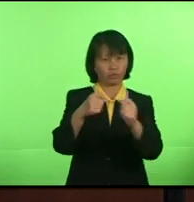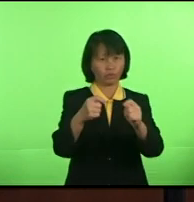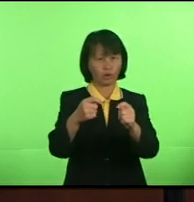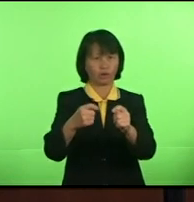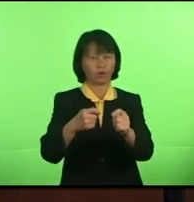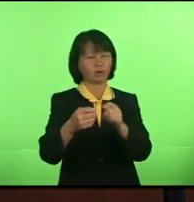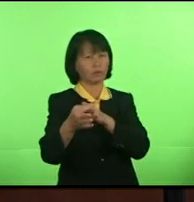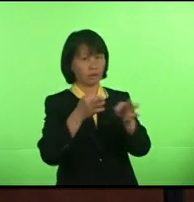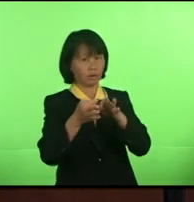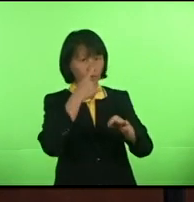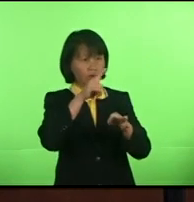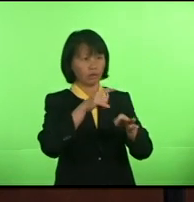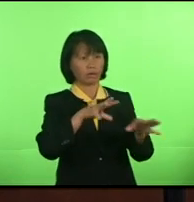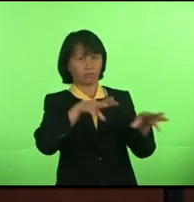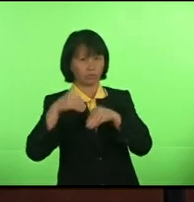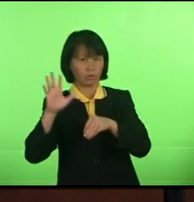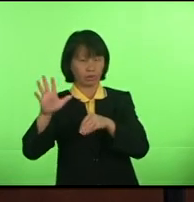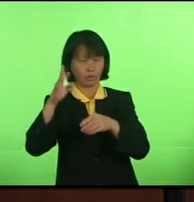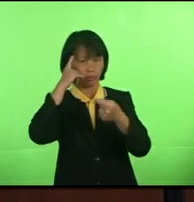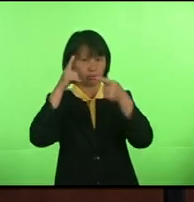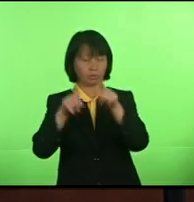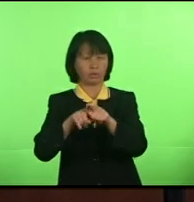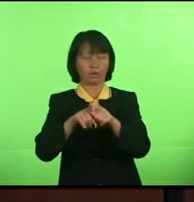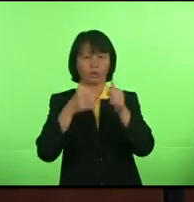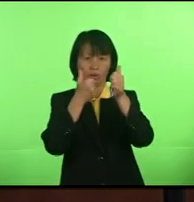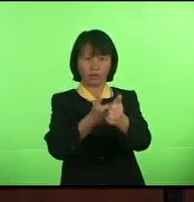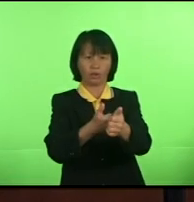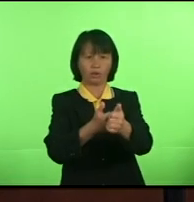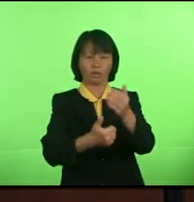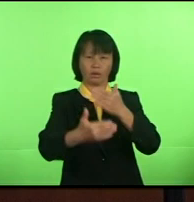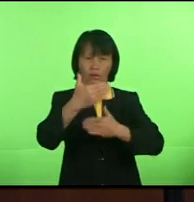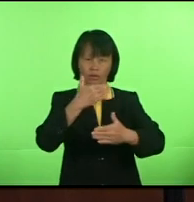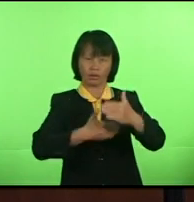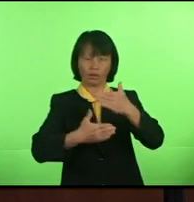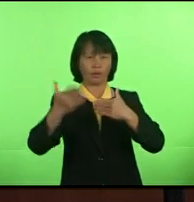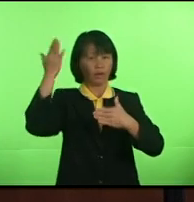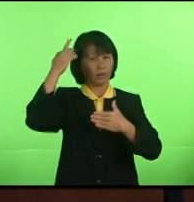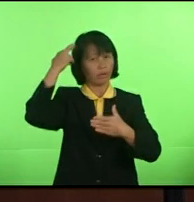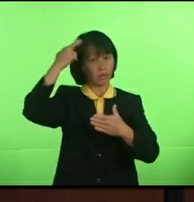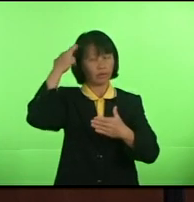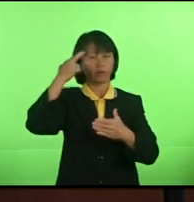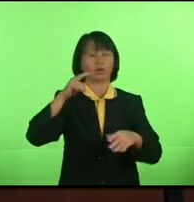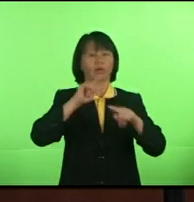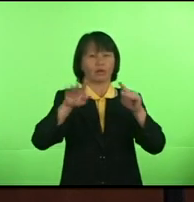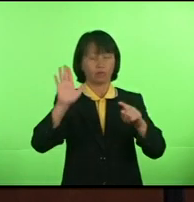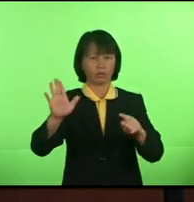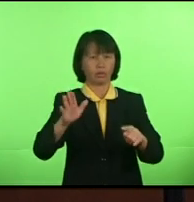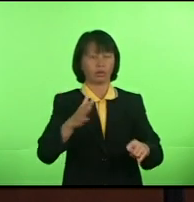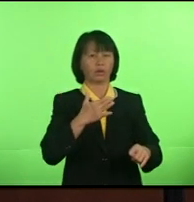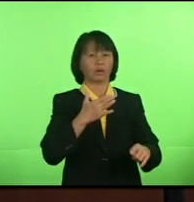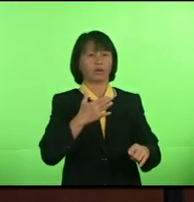persuade someone else to adopt a position based on a bad piece of reasoning. So they commit